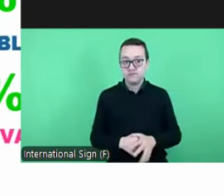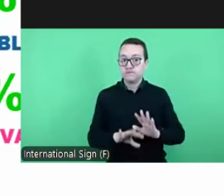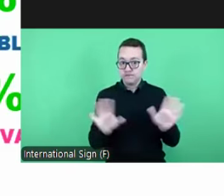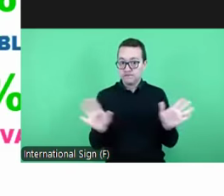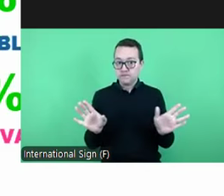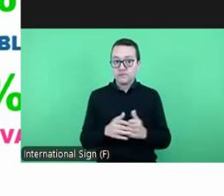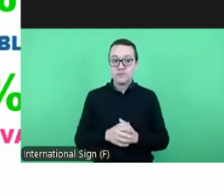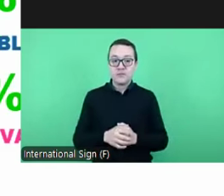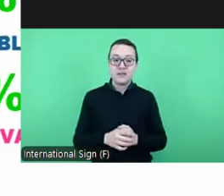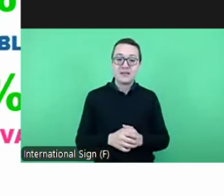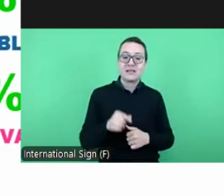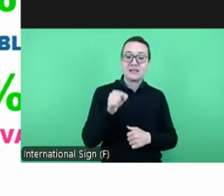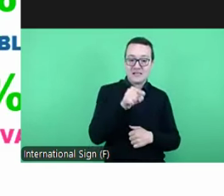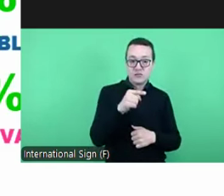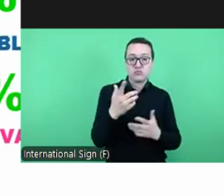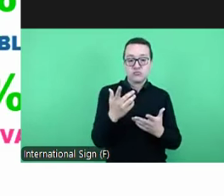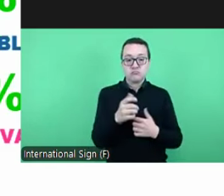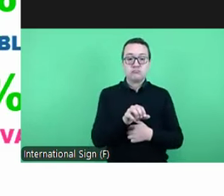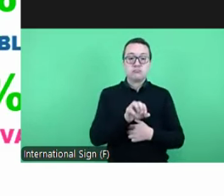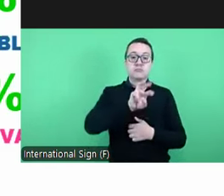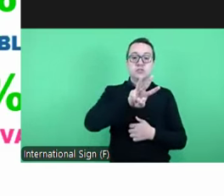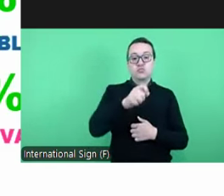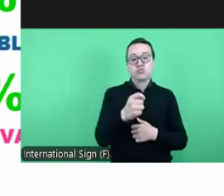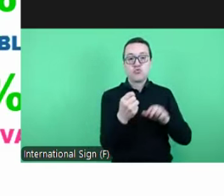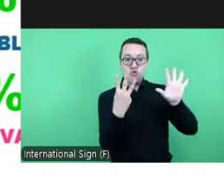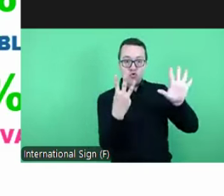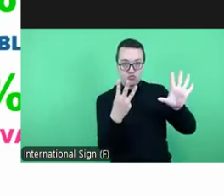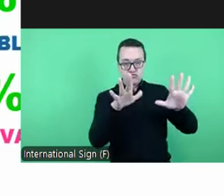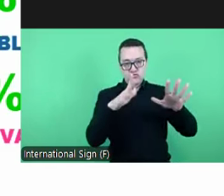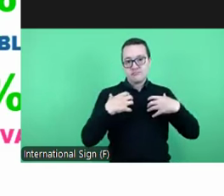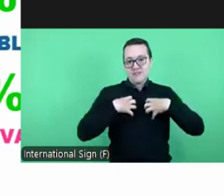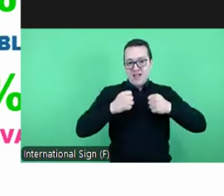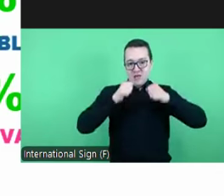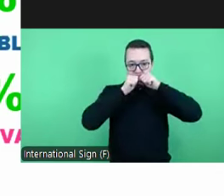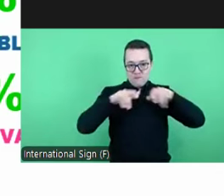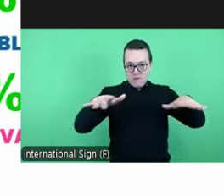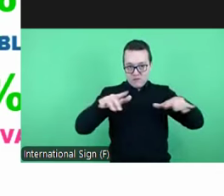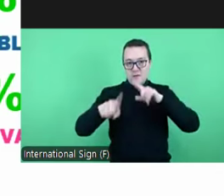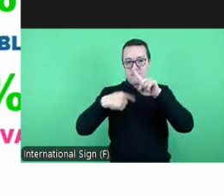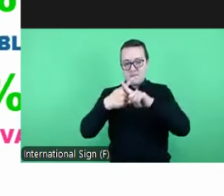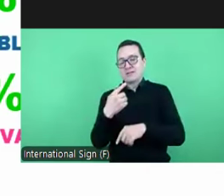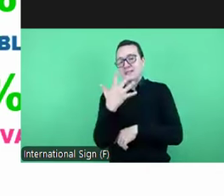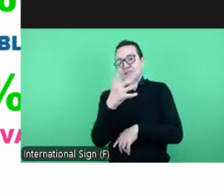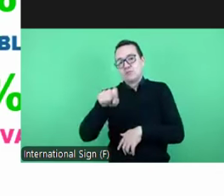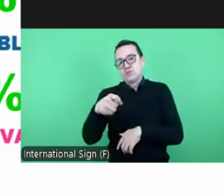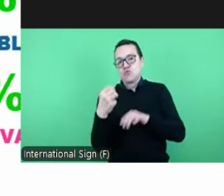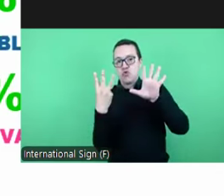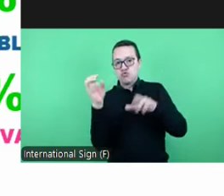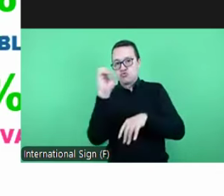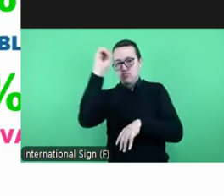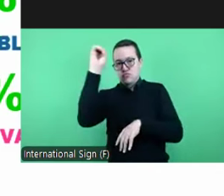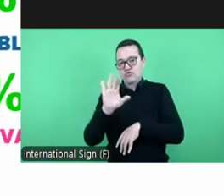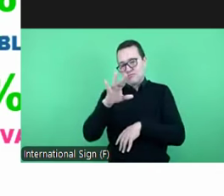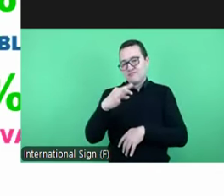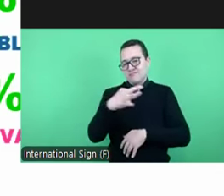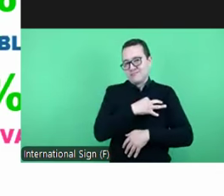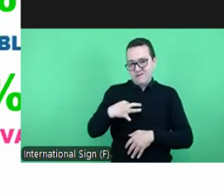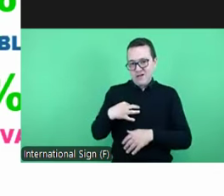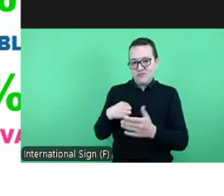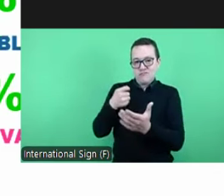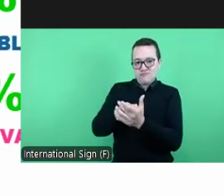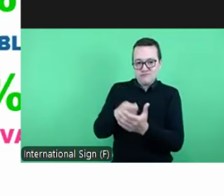and e specialty 5,8% vai para a medicine. saúde privada. E a gente observa que 75% da 5.8%